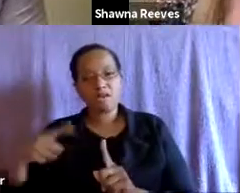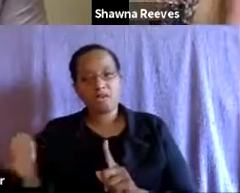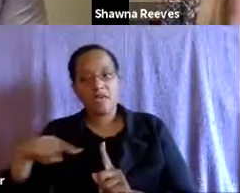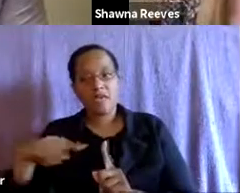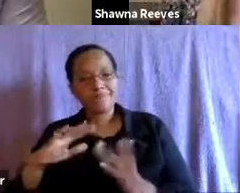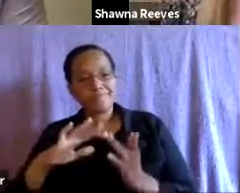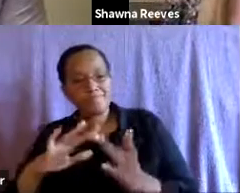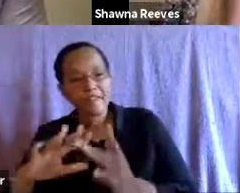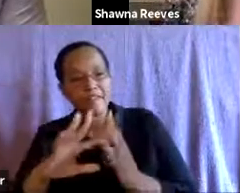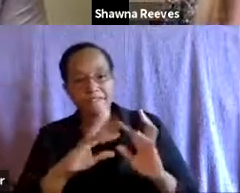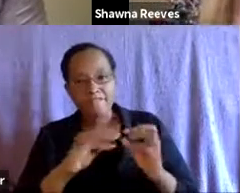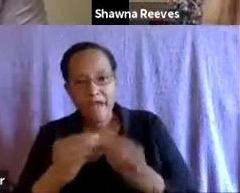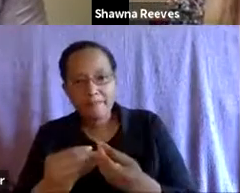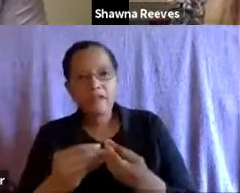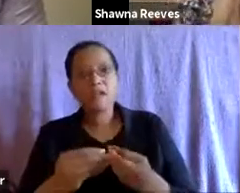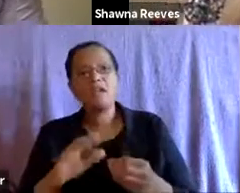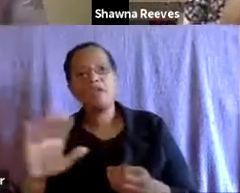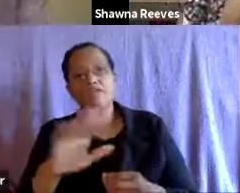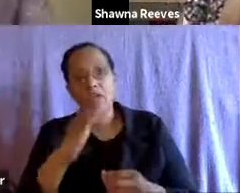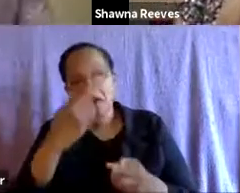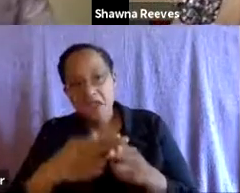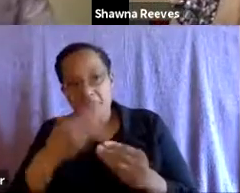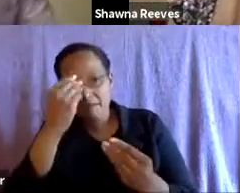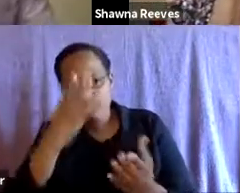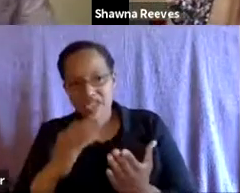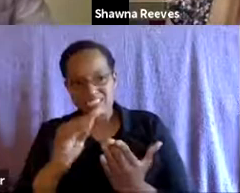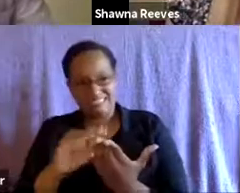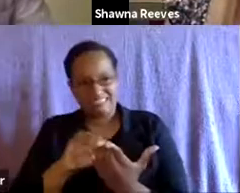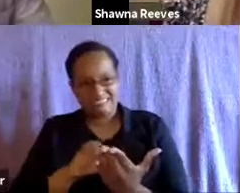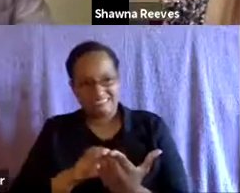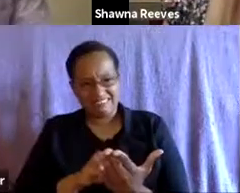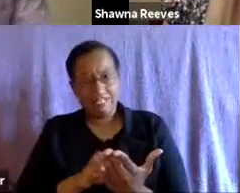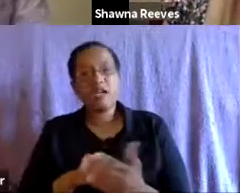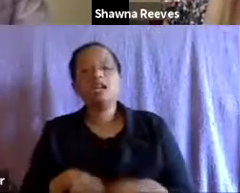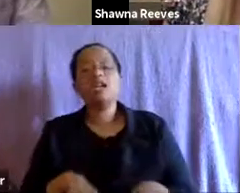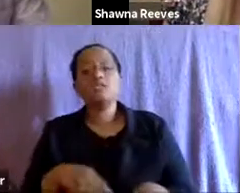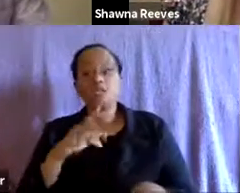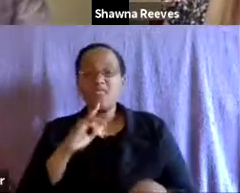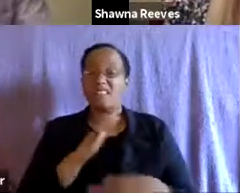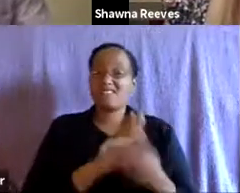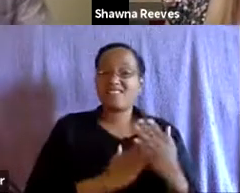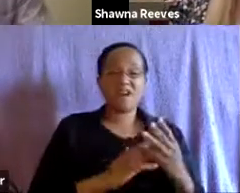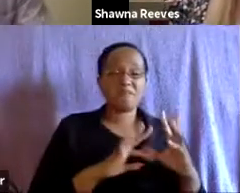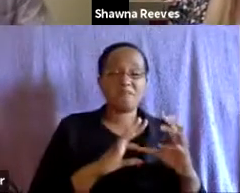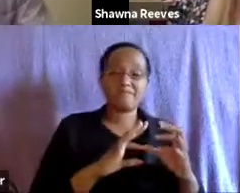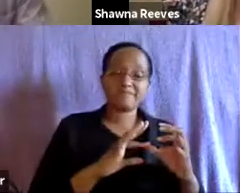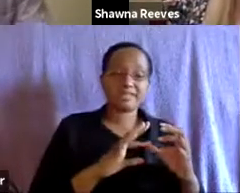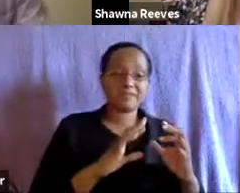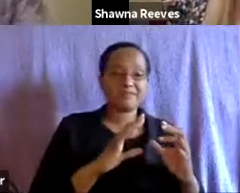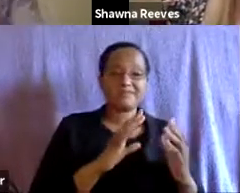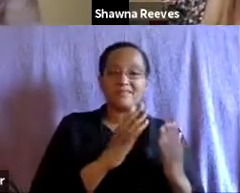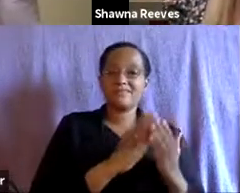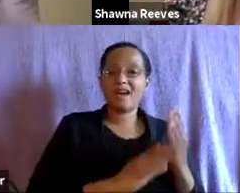us to use FaceTime and Zoom with actual residents. We've also been working with families